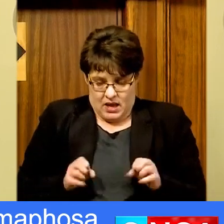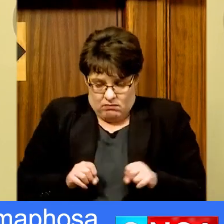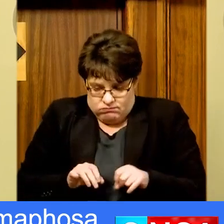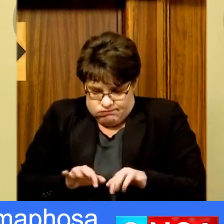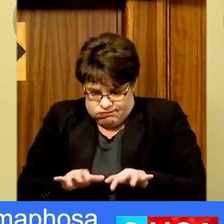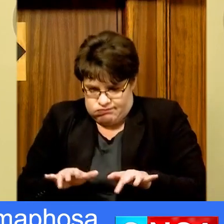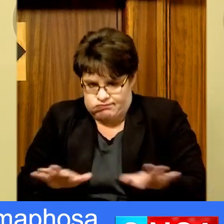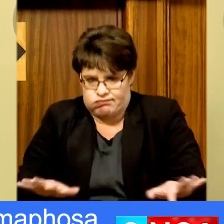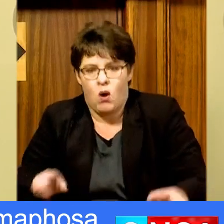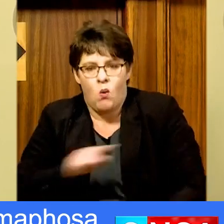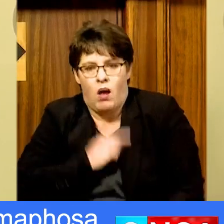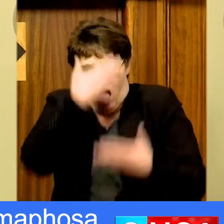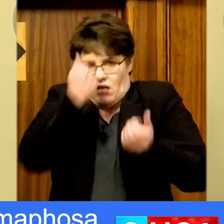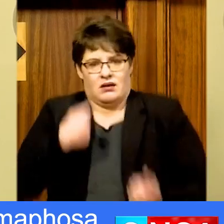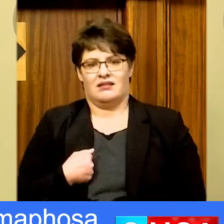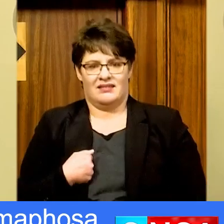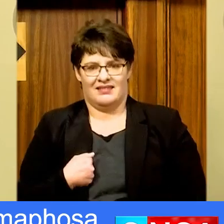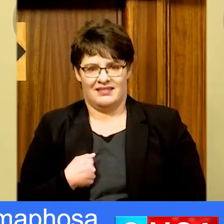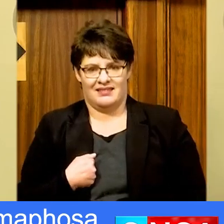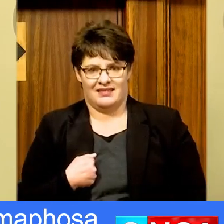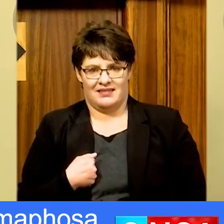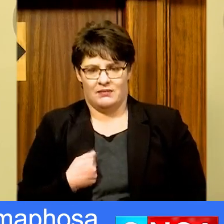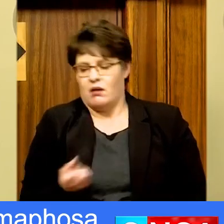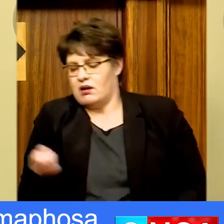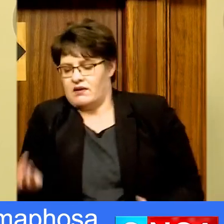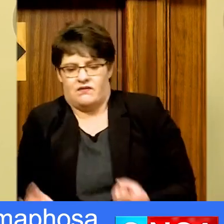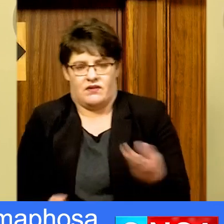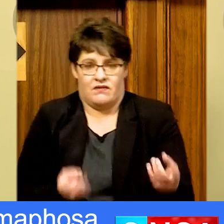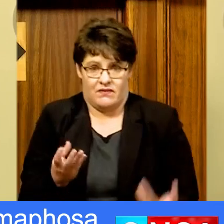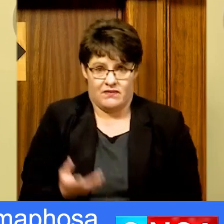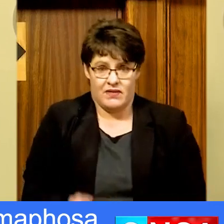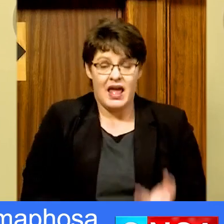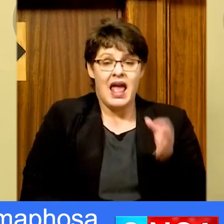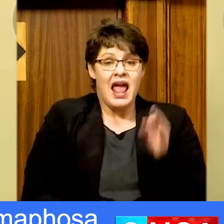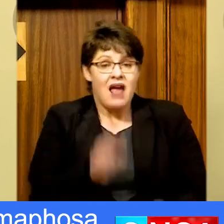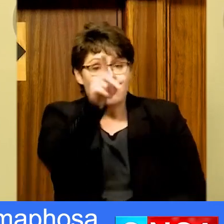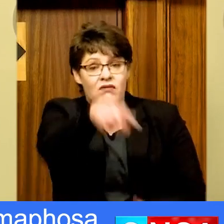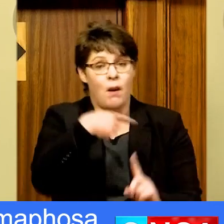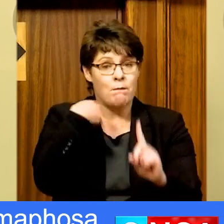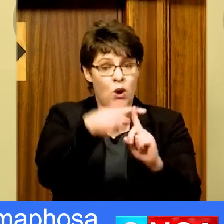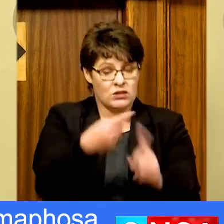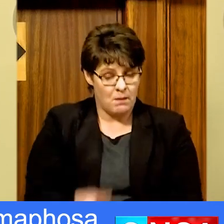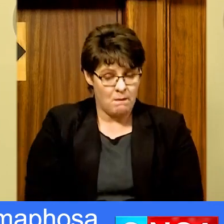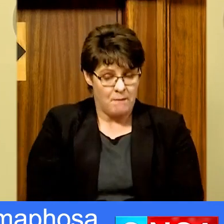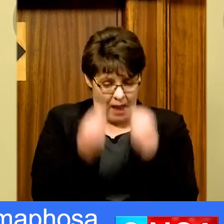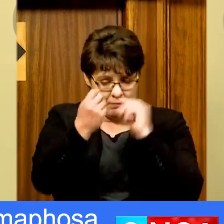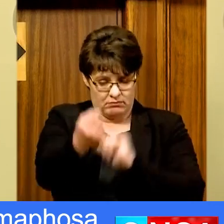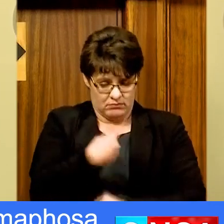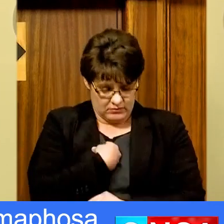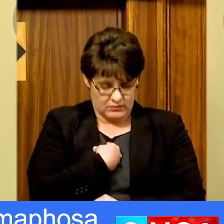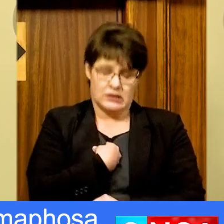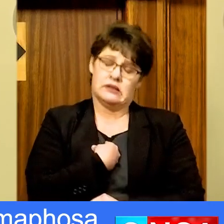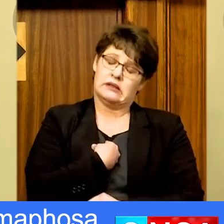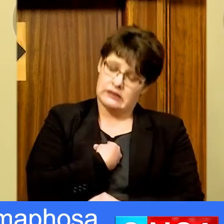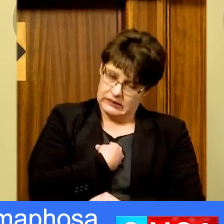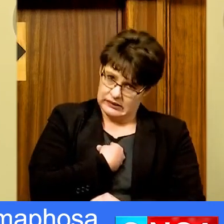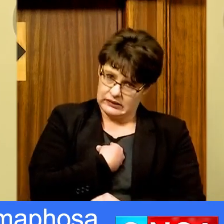without knowing it. If you test positive for coronavirus and